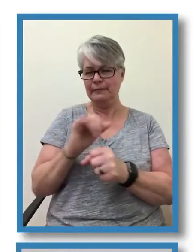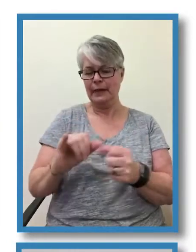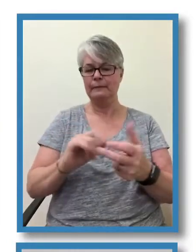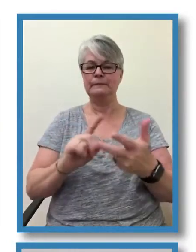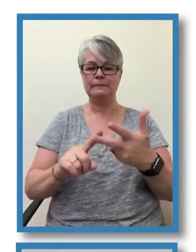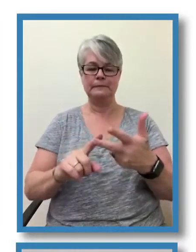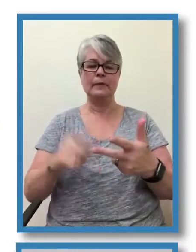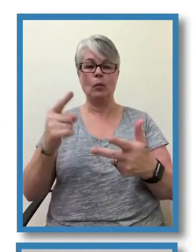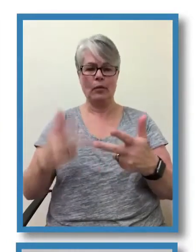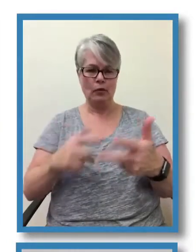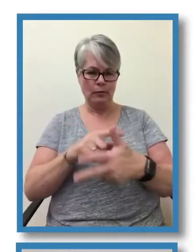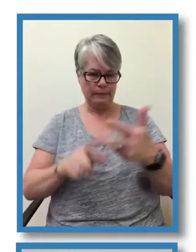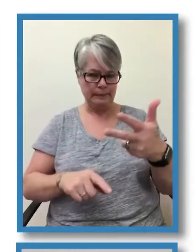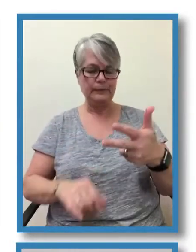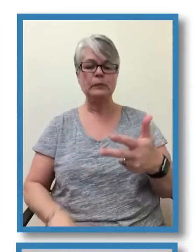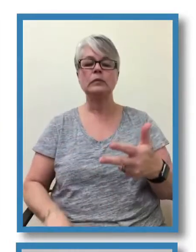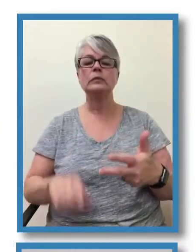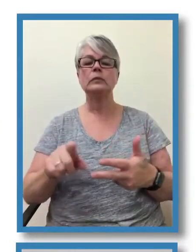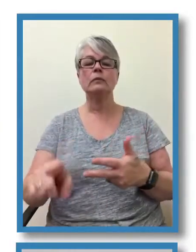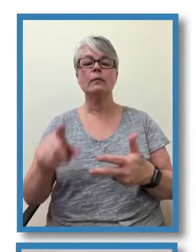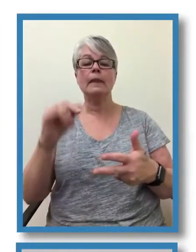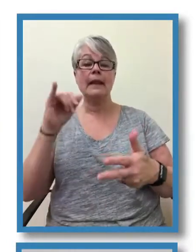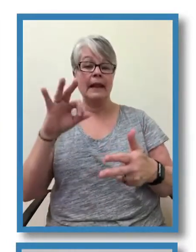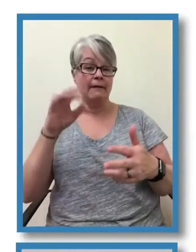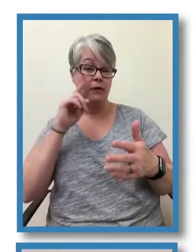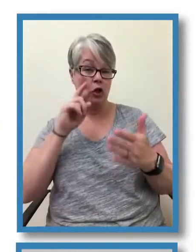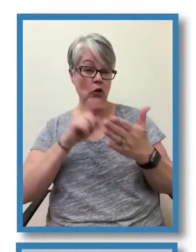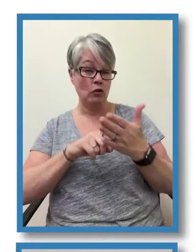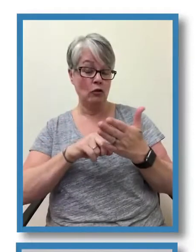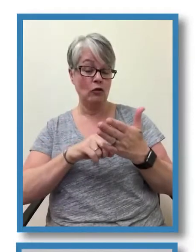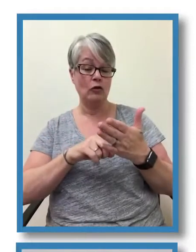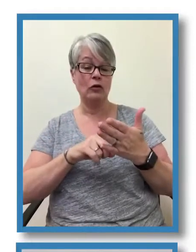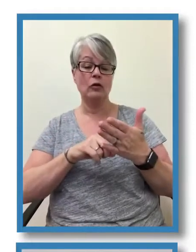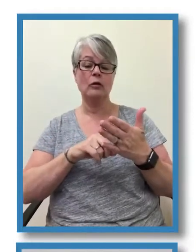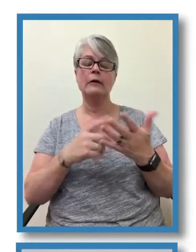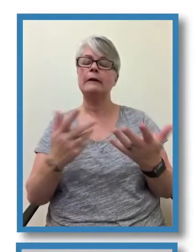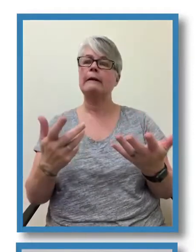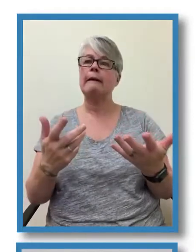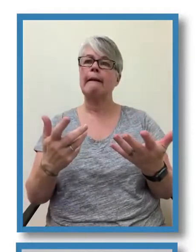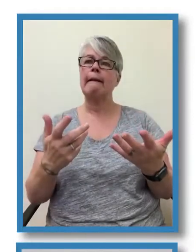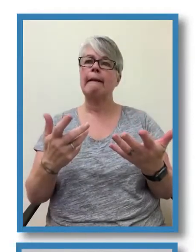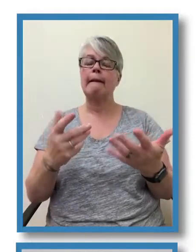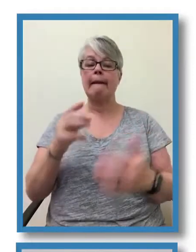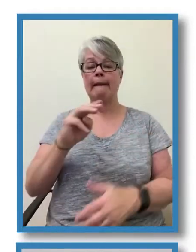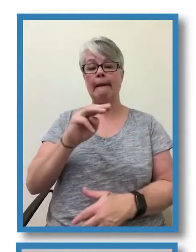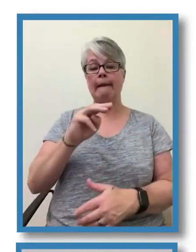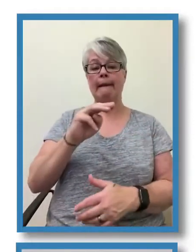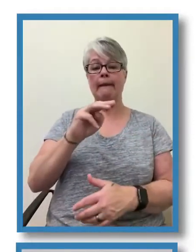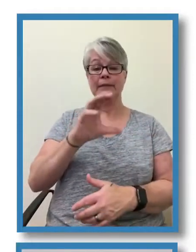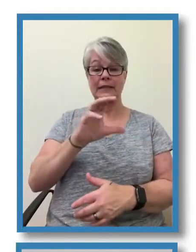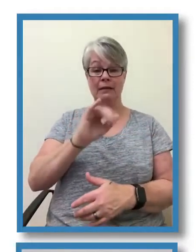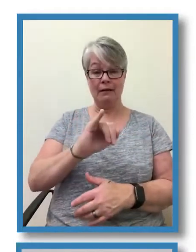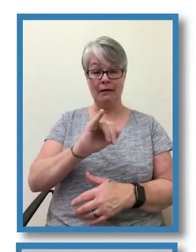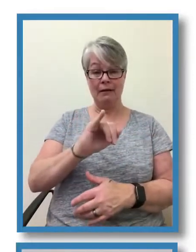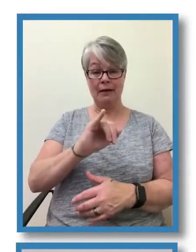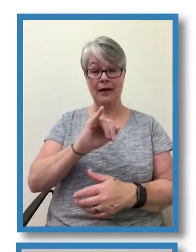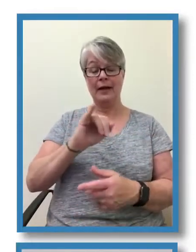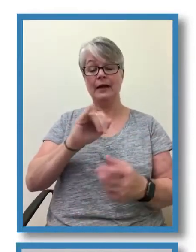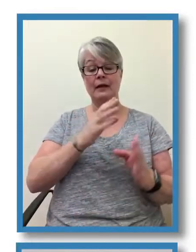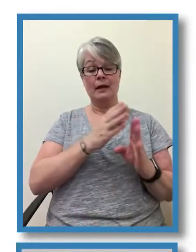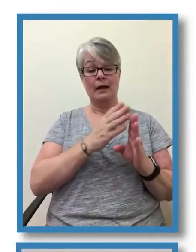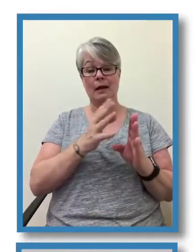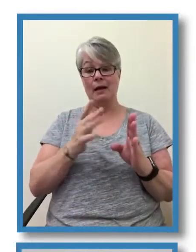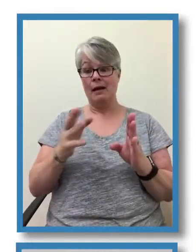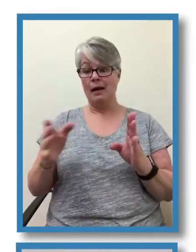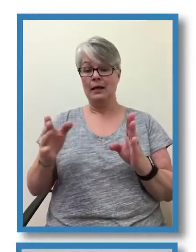and dementia. And then this can then go on to be mild dementia, moderate, severe, and advanced. And people with these later stages